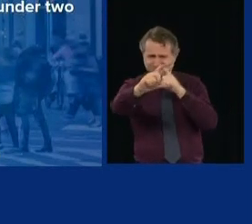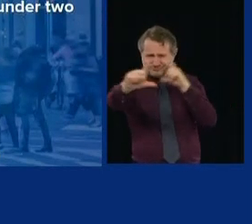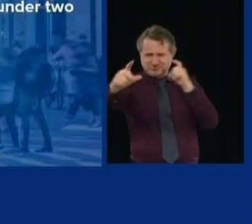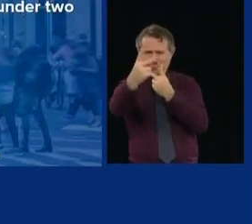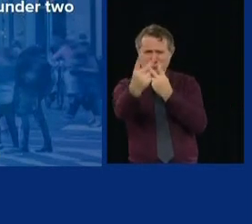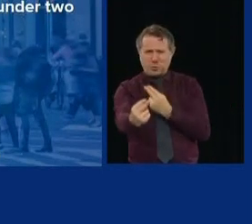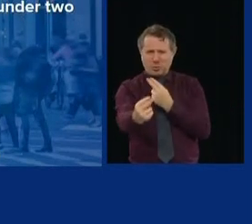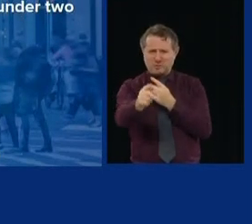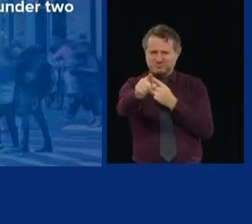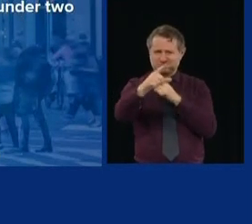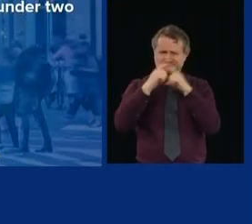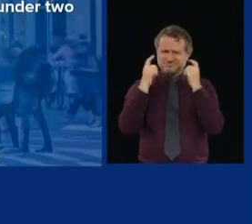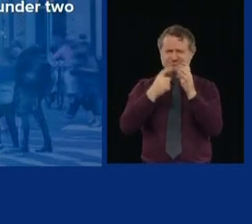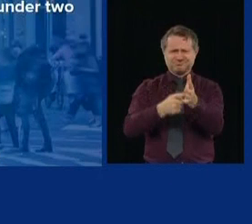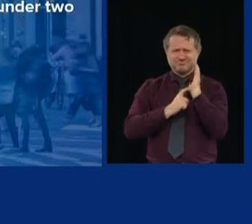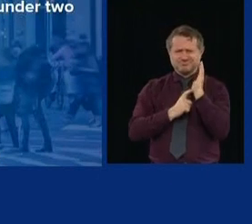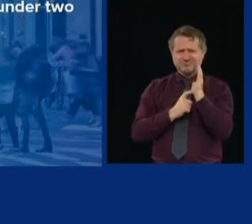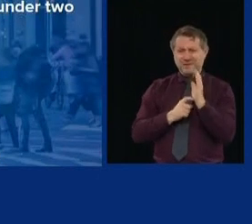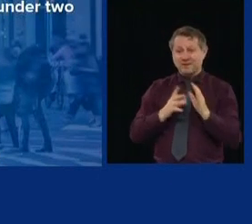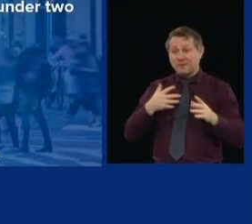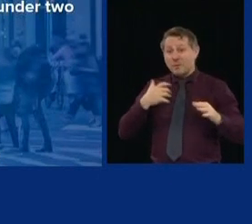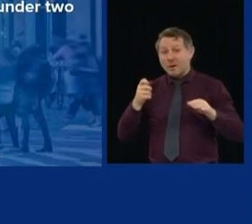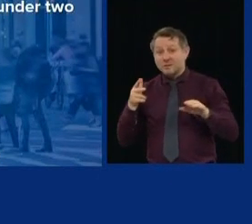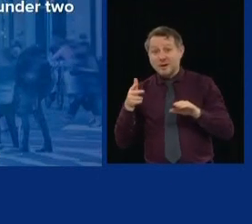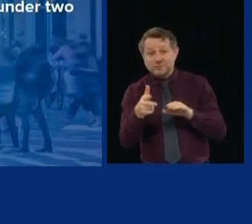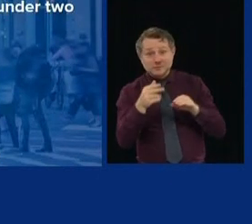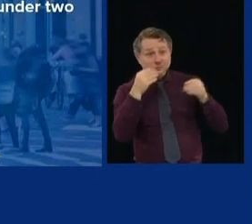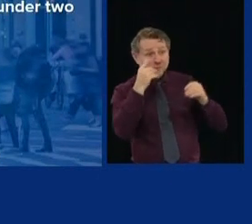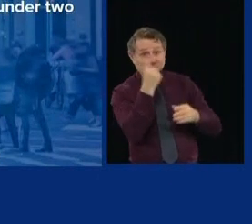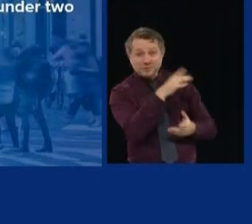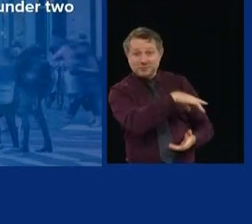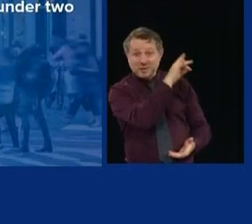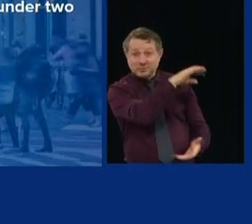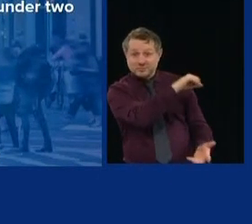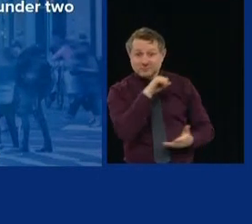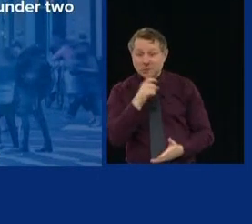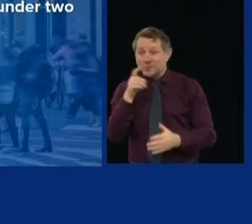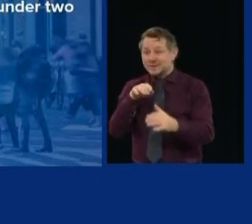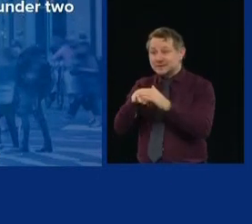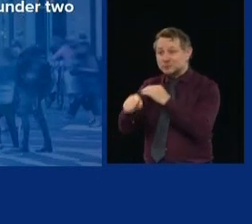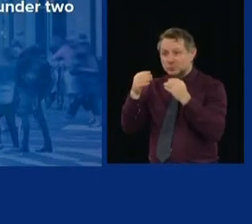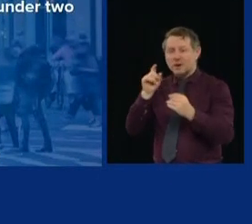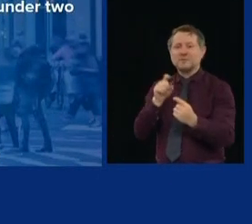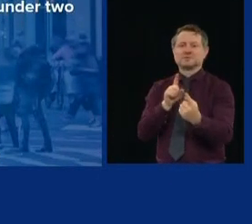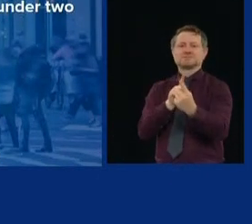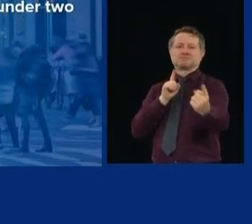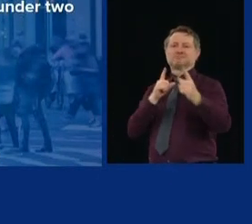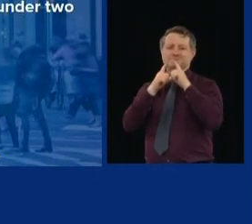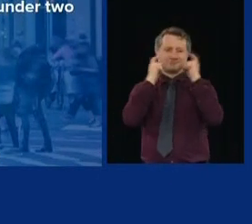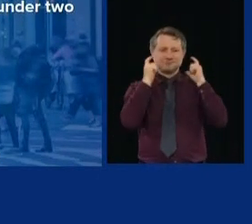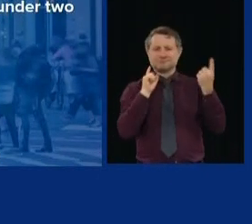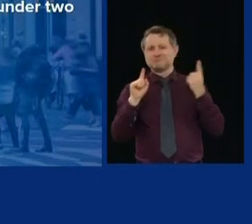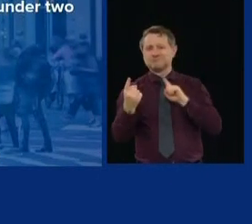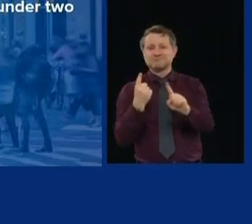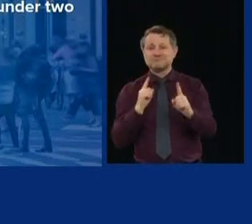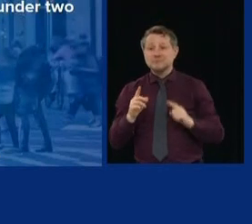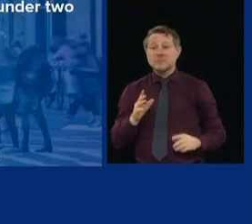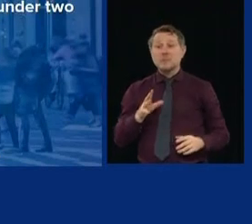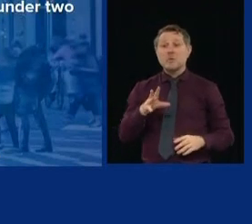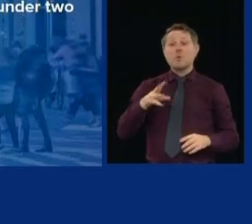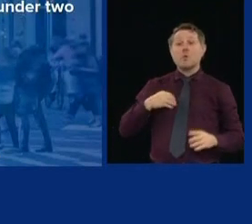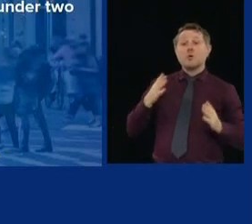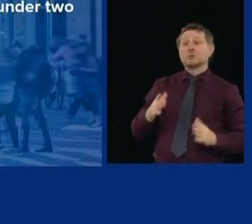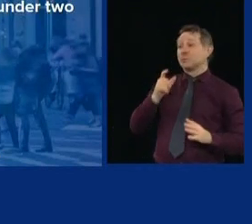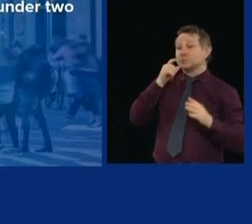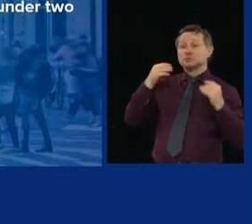Curbside or in-store pickup, wear a mask and socially distance. Store owners should not let you